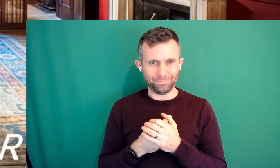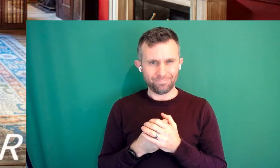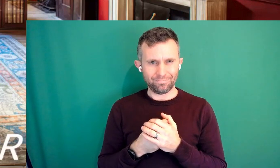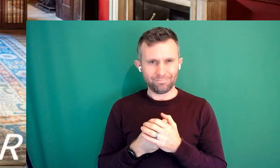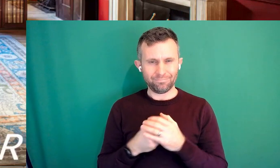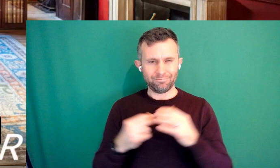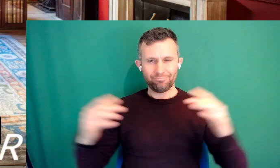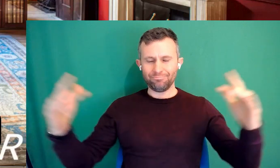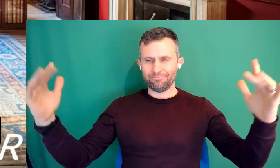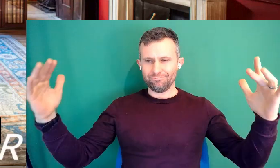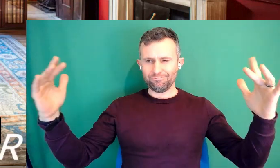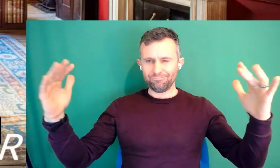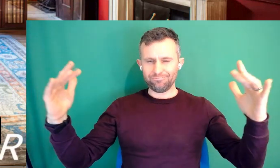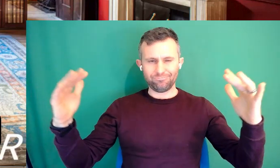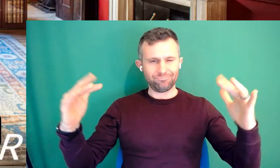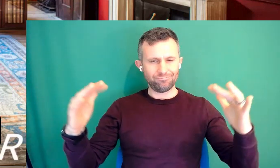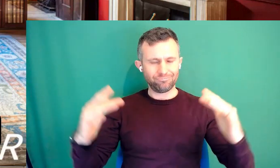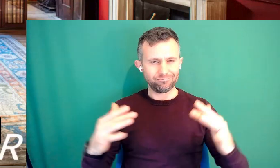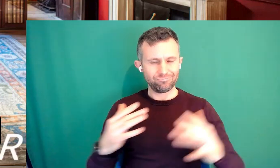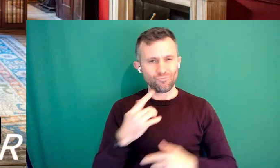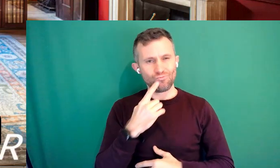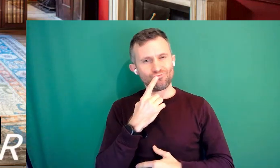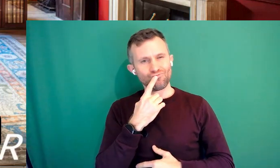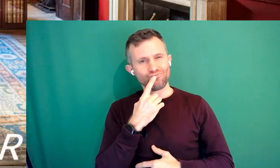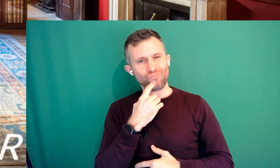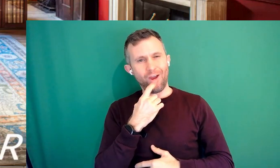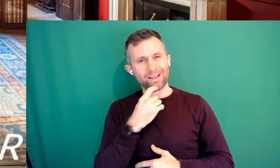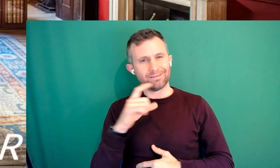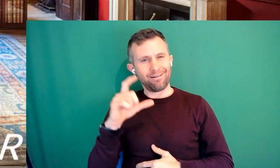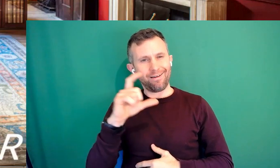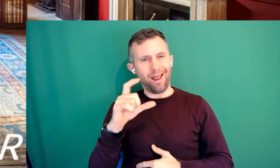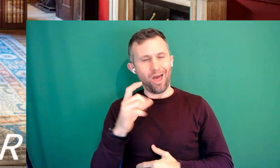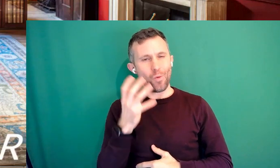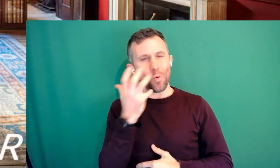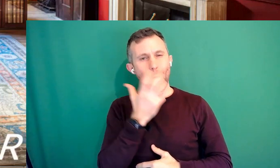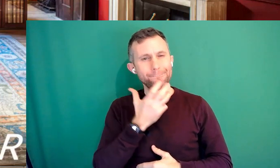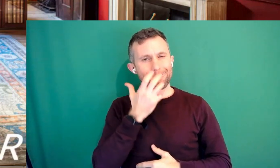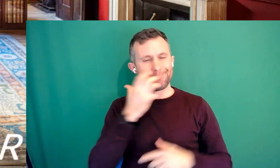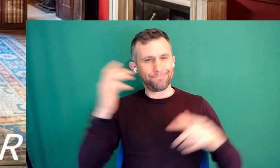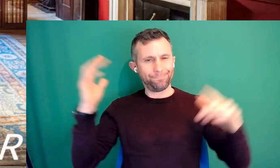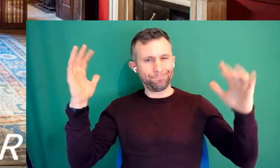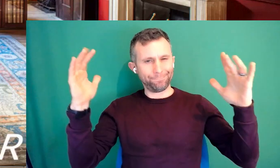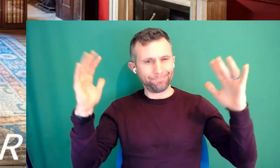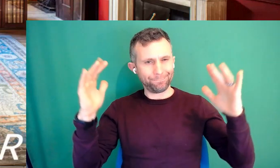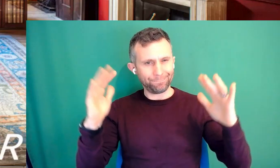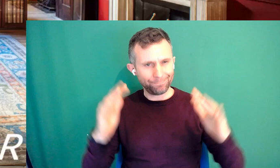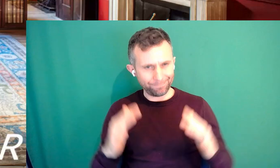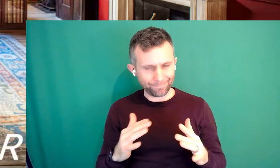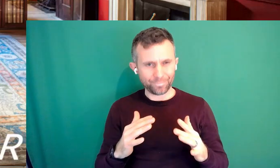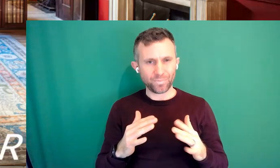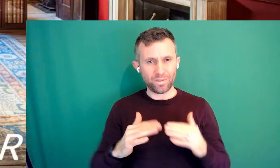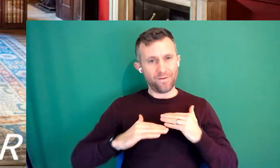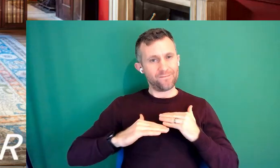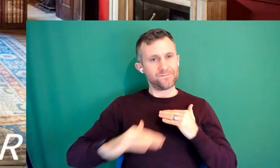portrait opposite the entrance to this room on the left, so he would be there to greet you as you enter the